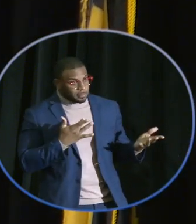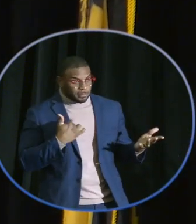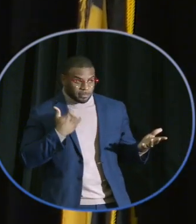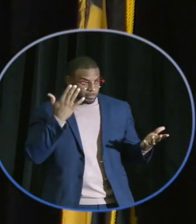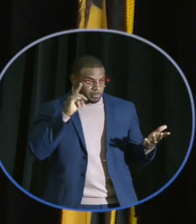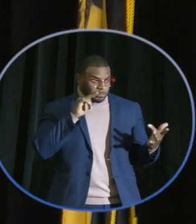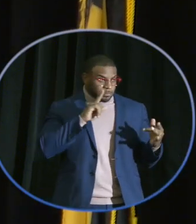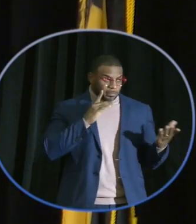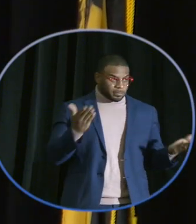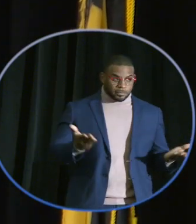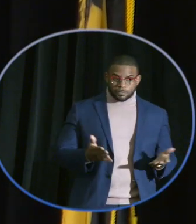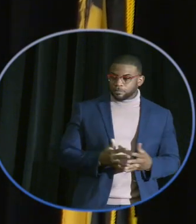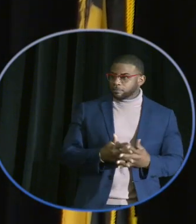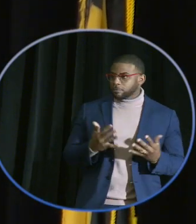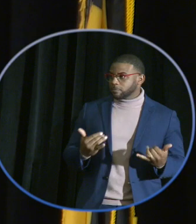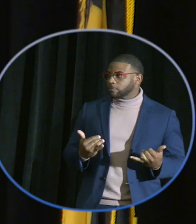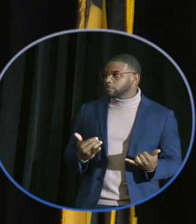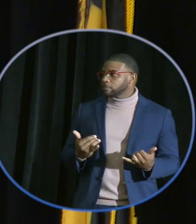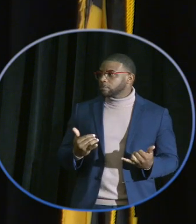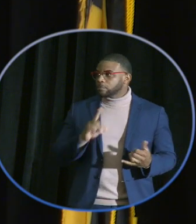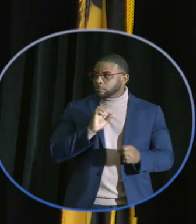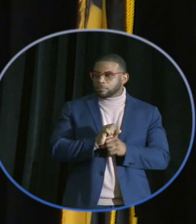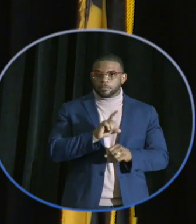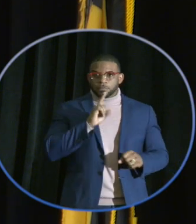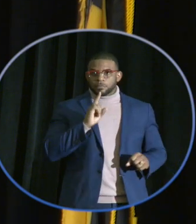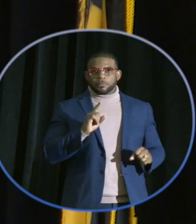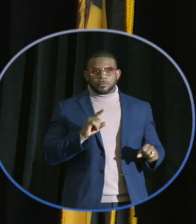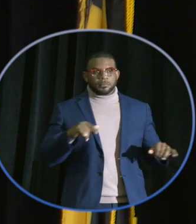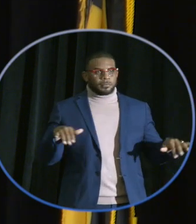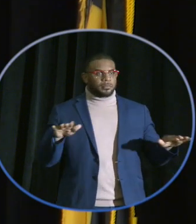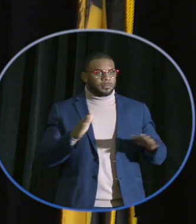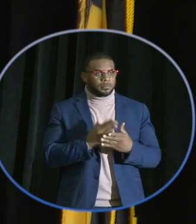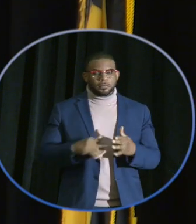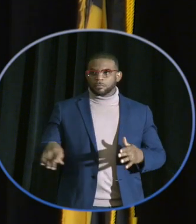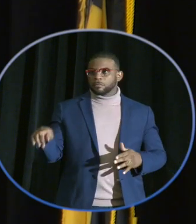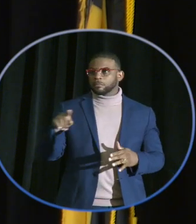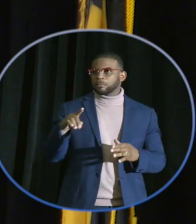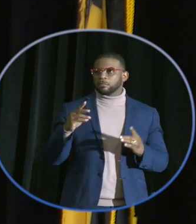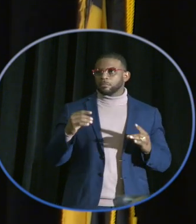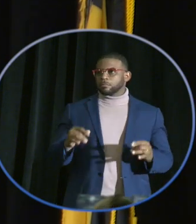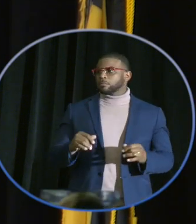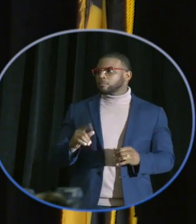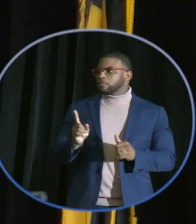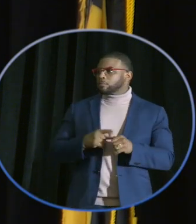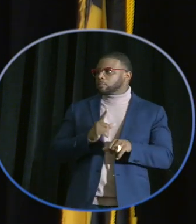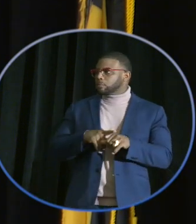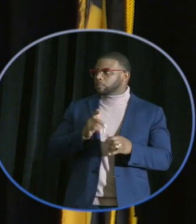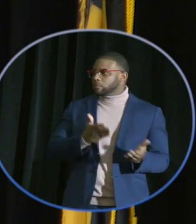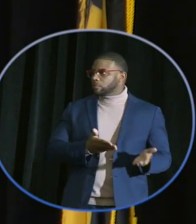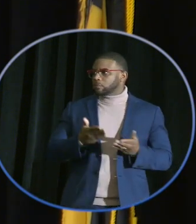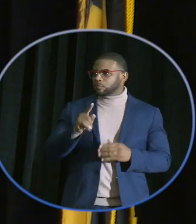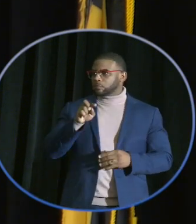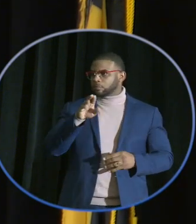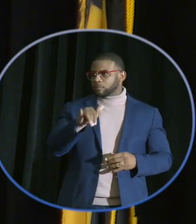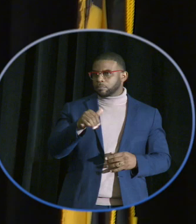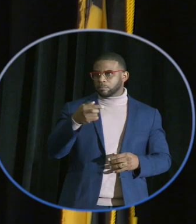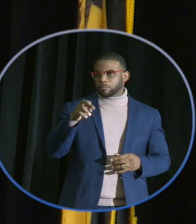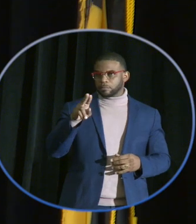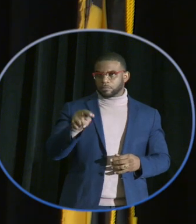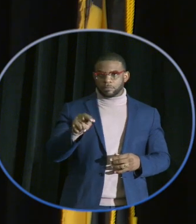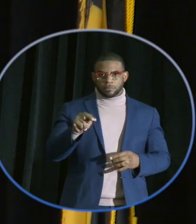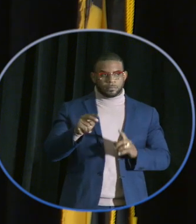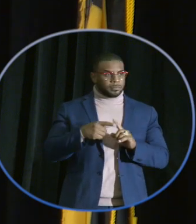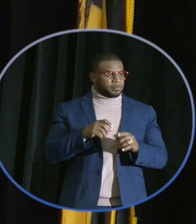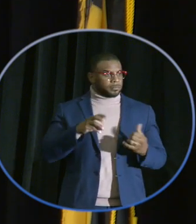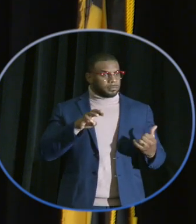I don't think we would be here today, and we certainly wouldn't be here in these large numbers. First, I'd like to bring up Tracy Horn from